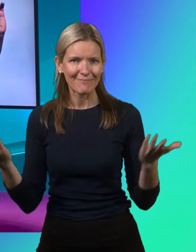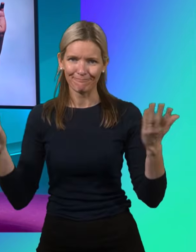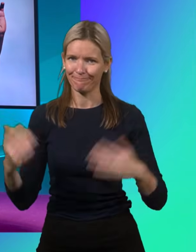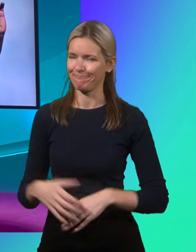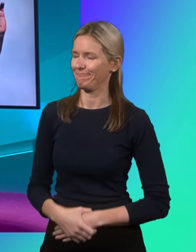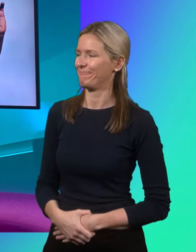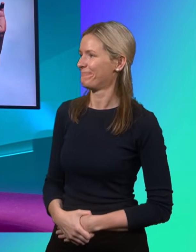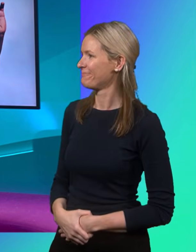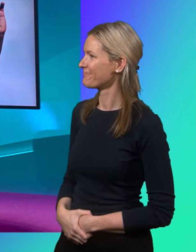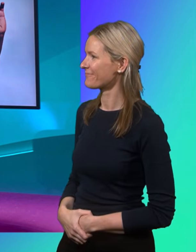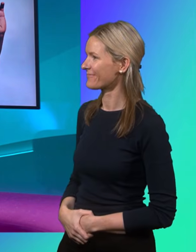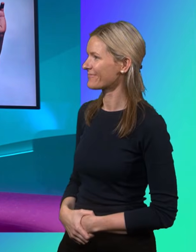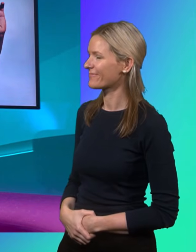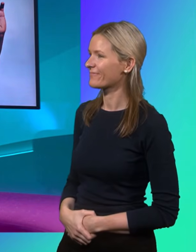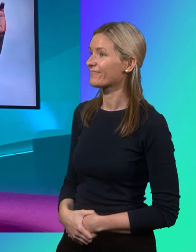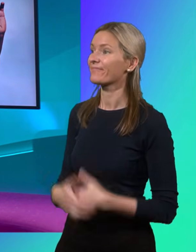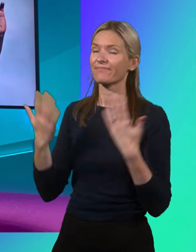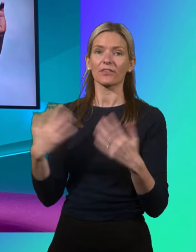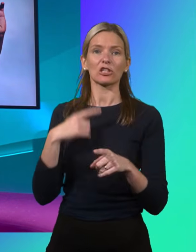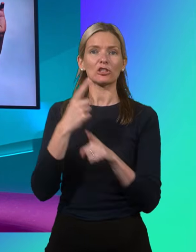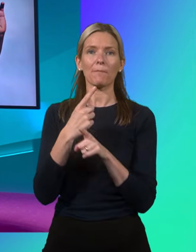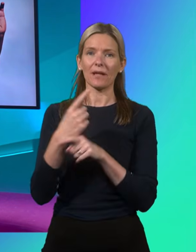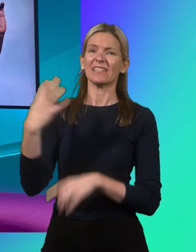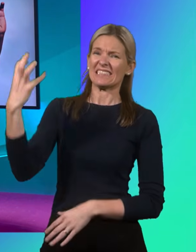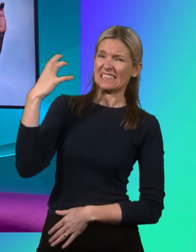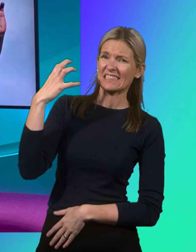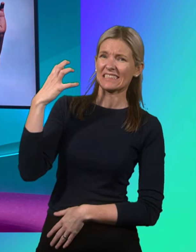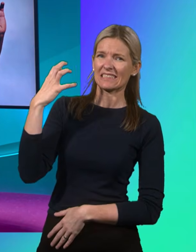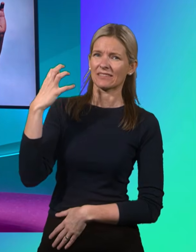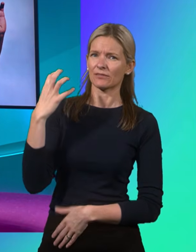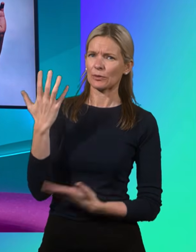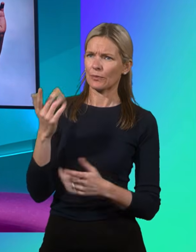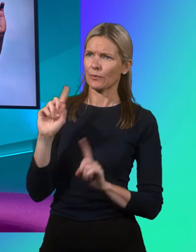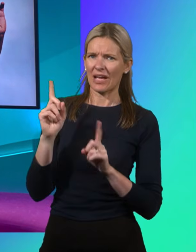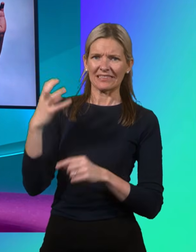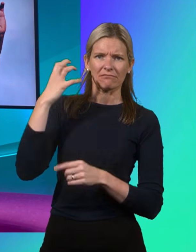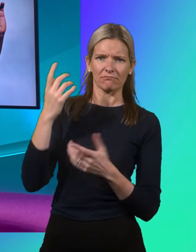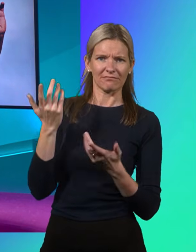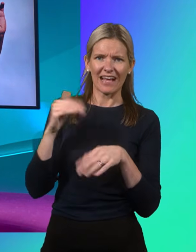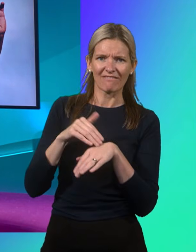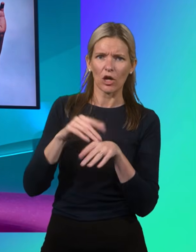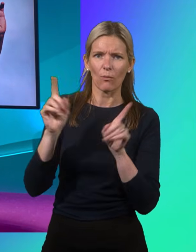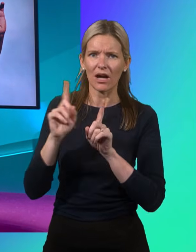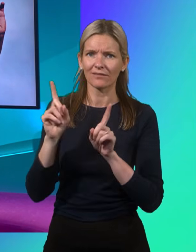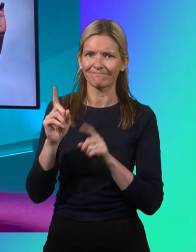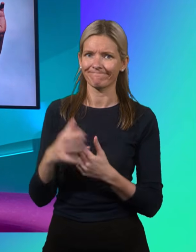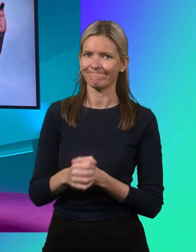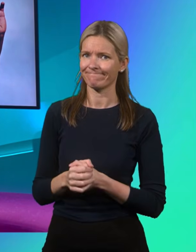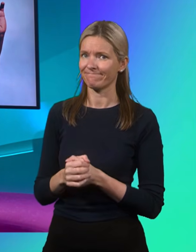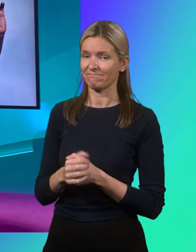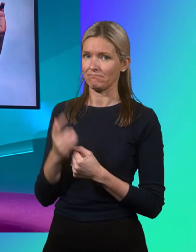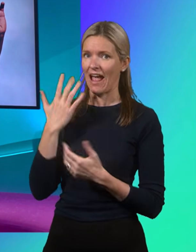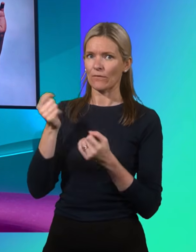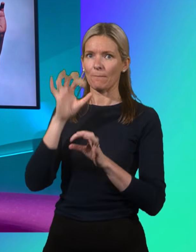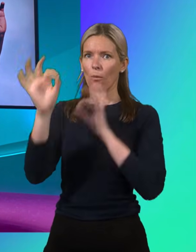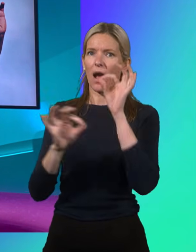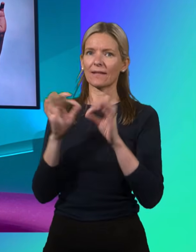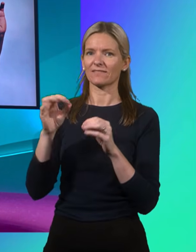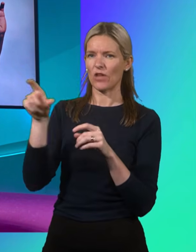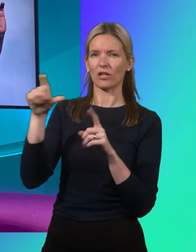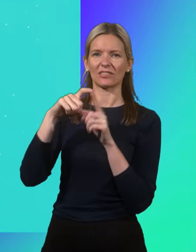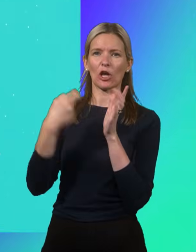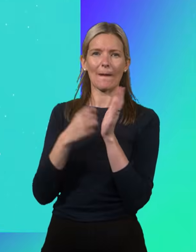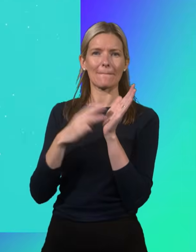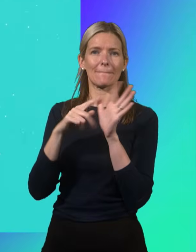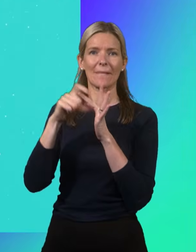have been popping on a pair of these. But what do they actually do? It sounds like a big question for Dr. Maddie.